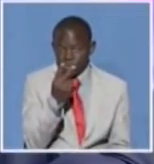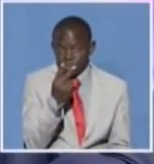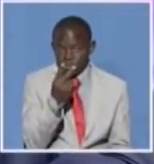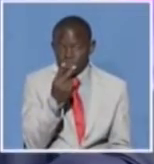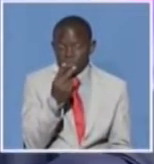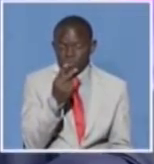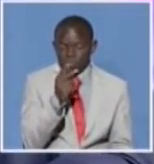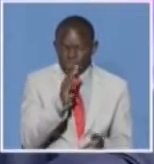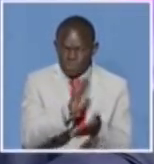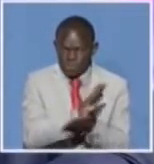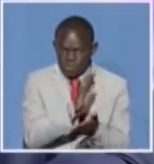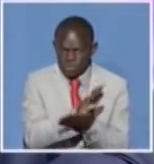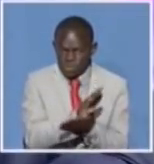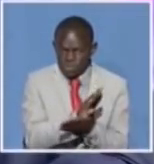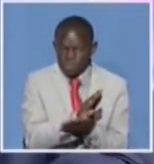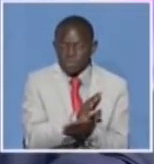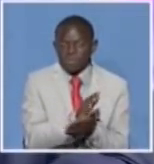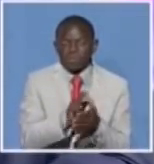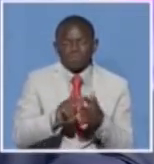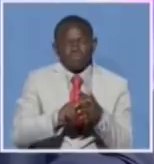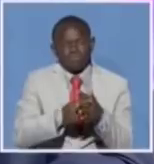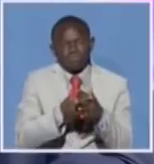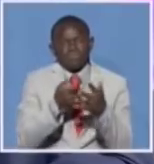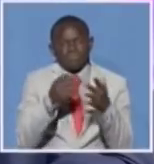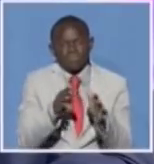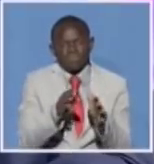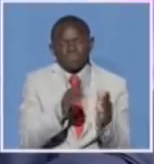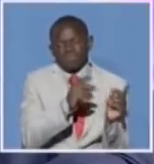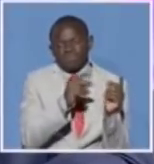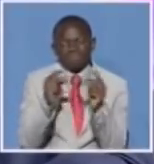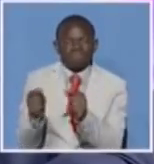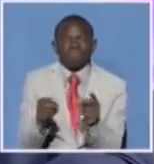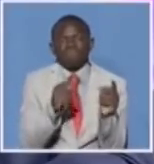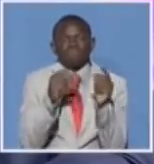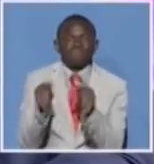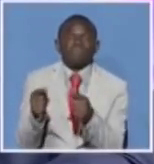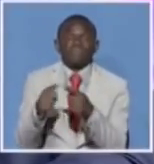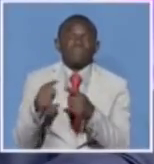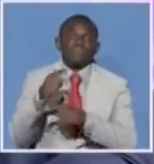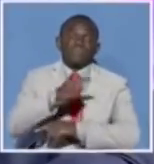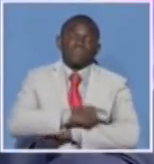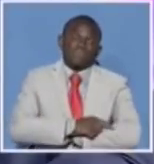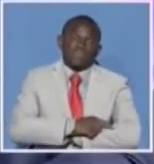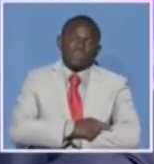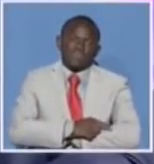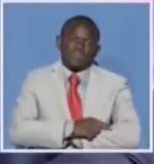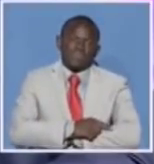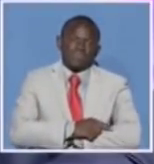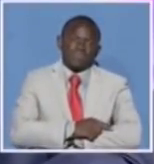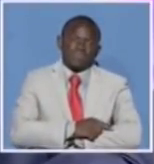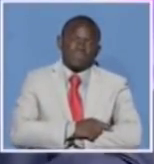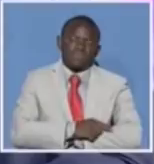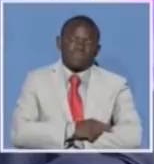at Zambia Education Publishing House, which is ZEF, and the other materials have